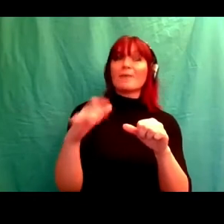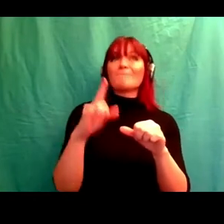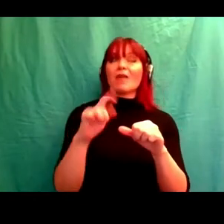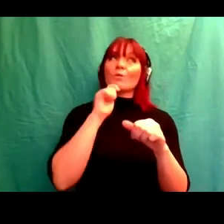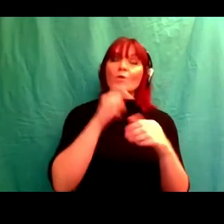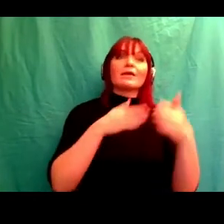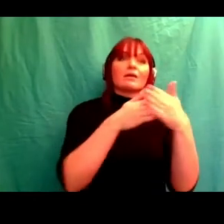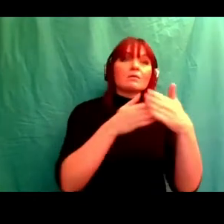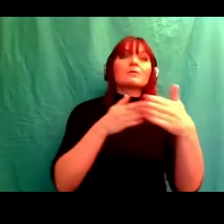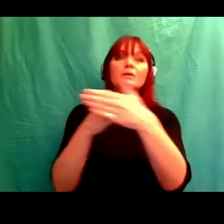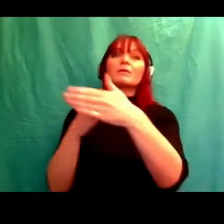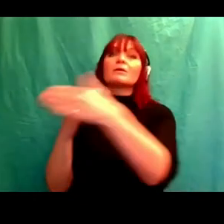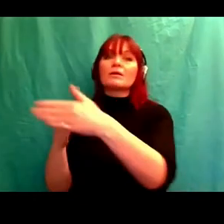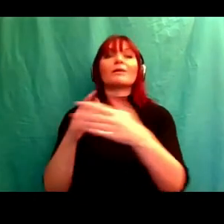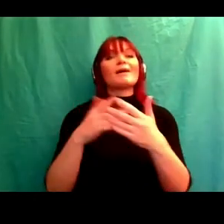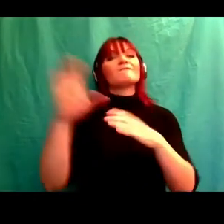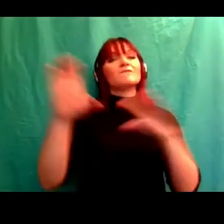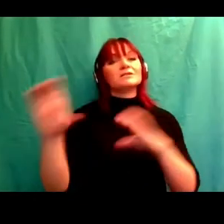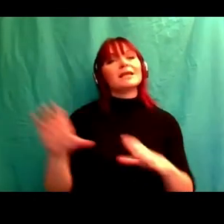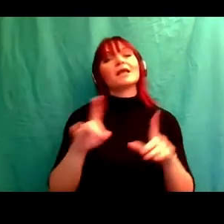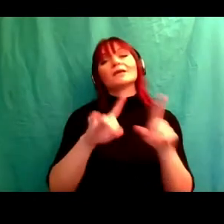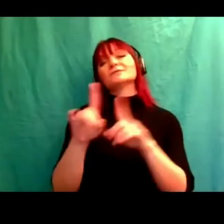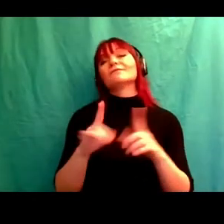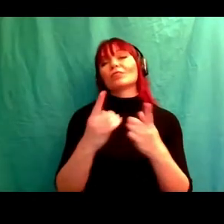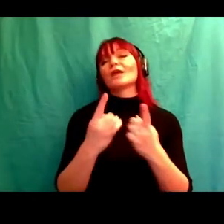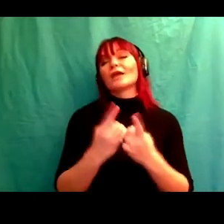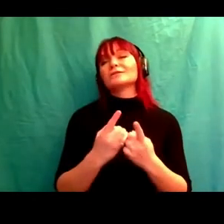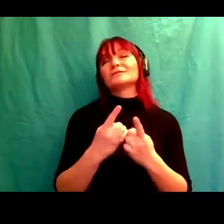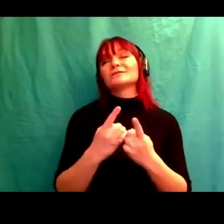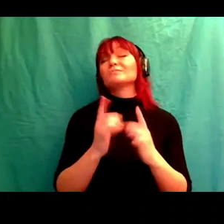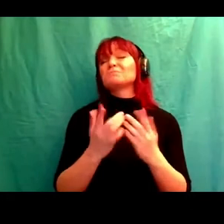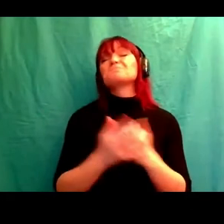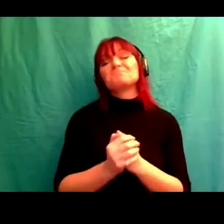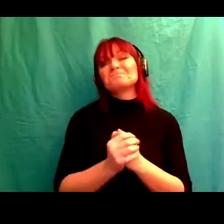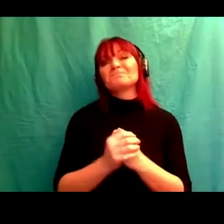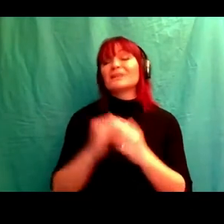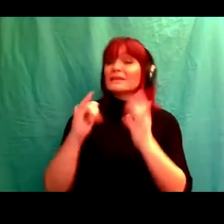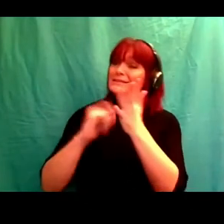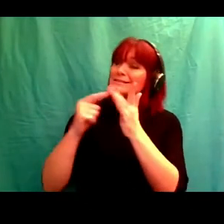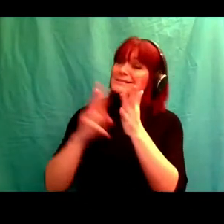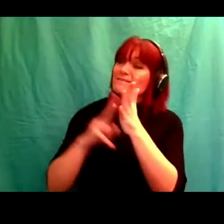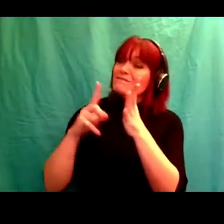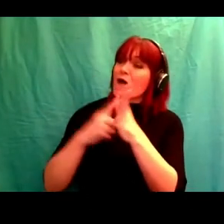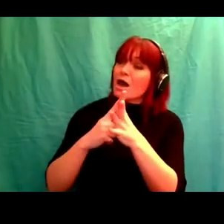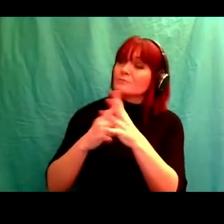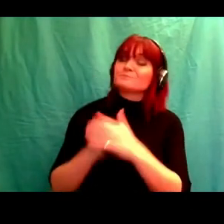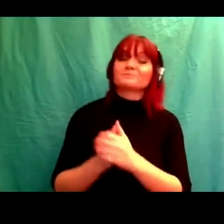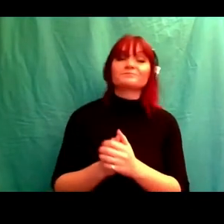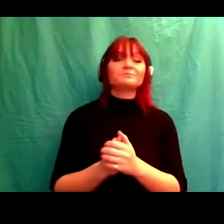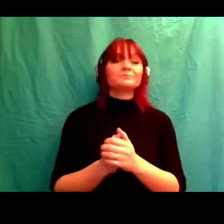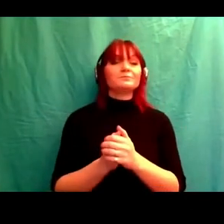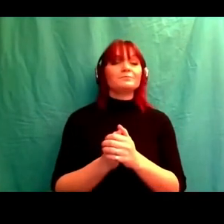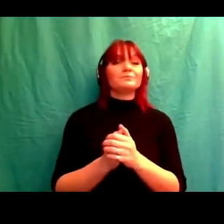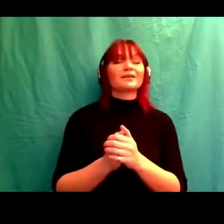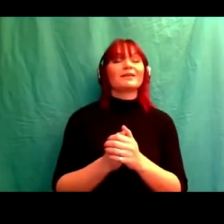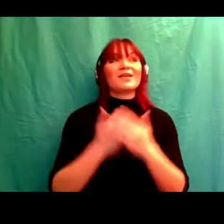ways of working, so it's all still to play for, I think. Siva. Thanks, Anna. Sorry, the